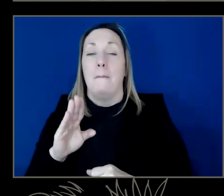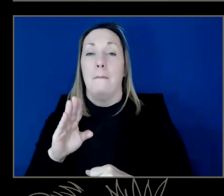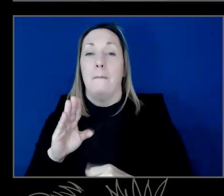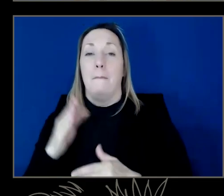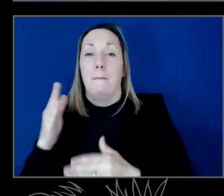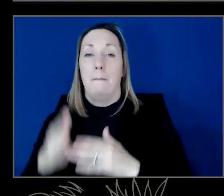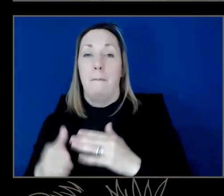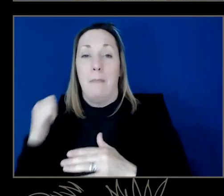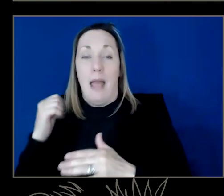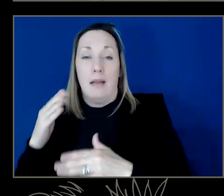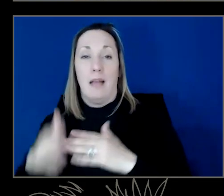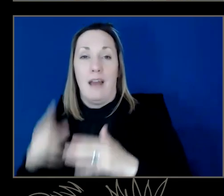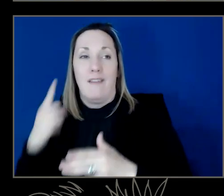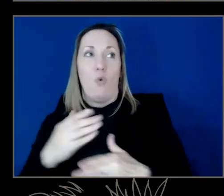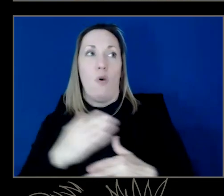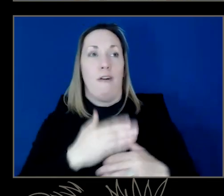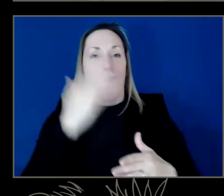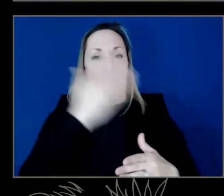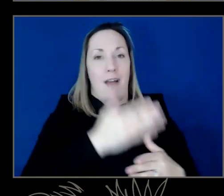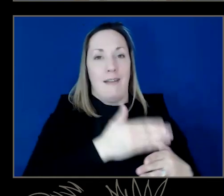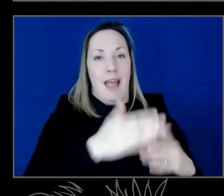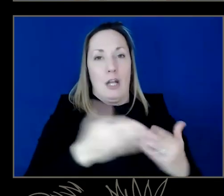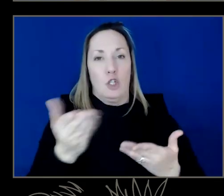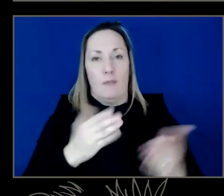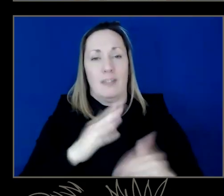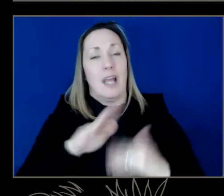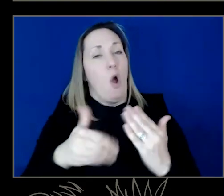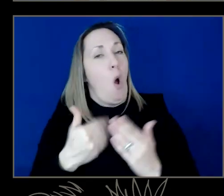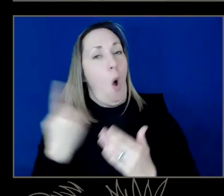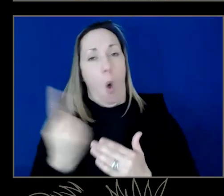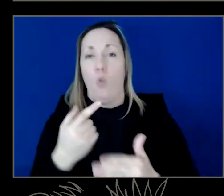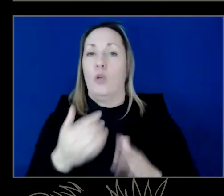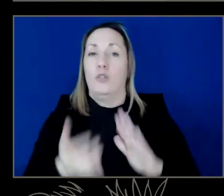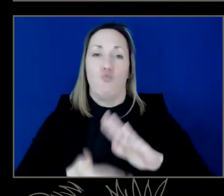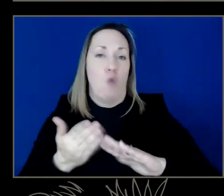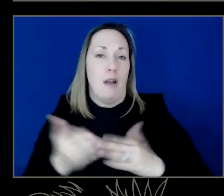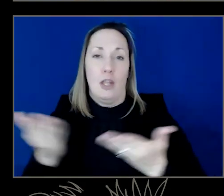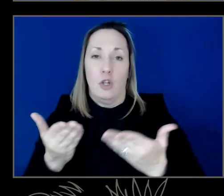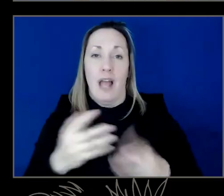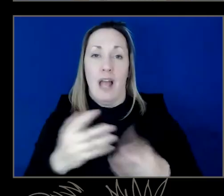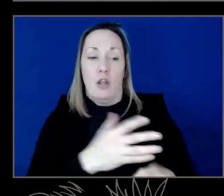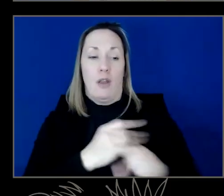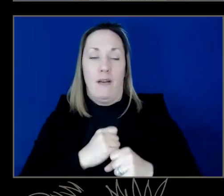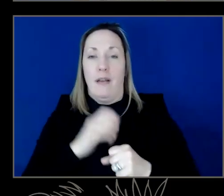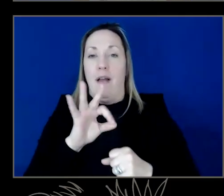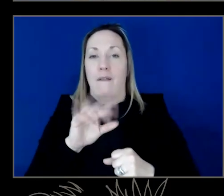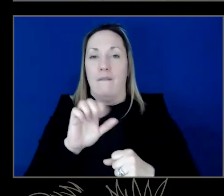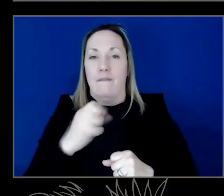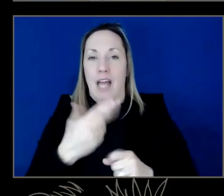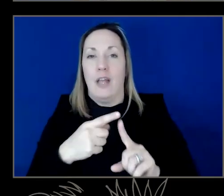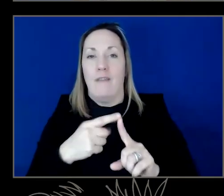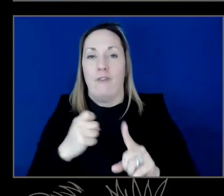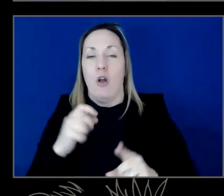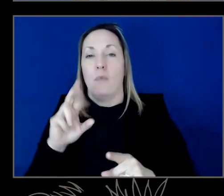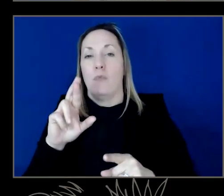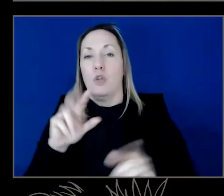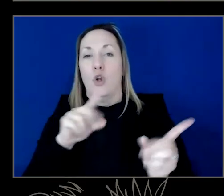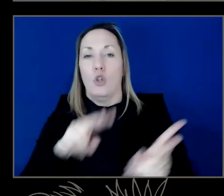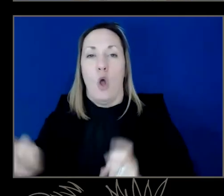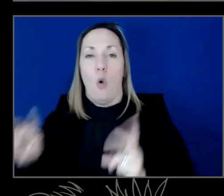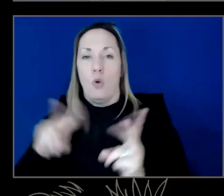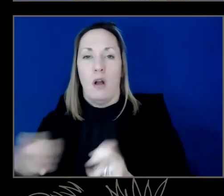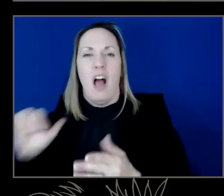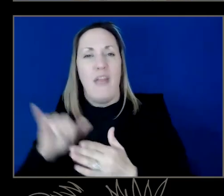put in an API endpoint. Those always run on the server, and then you can just fetch that from your loader, and that sequential data loading